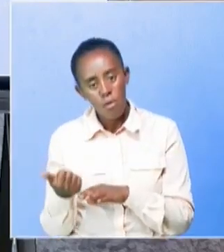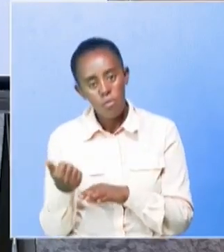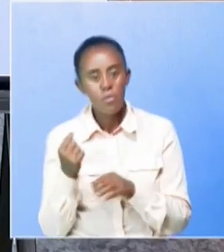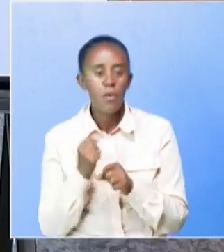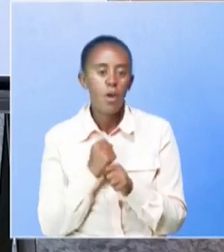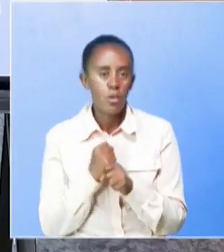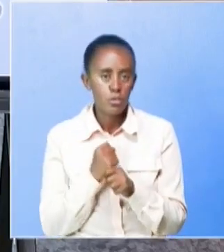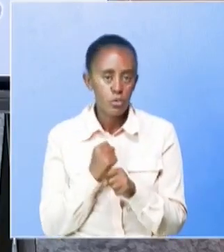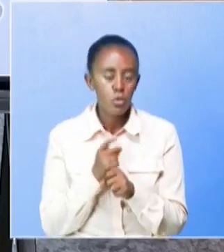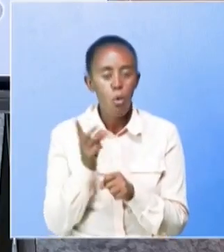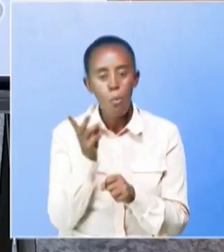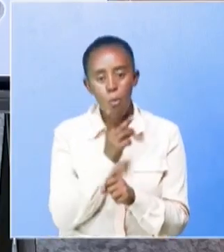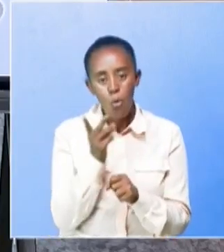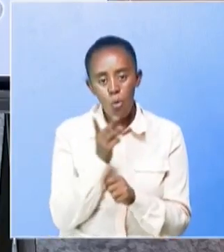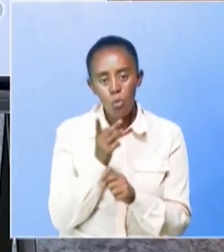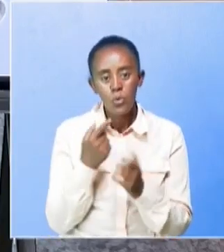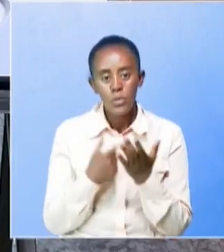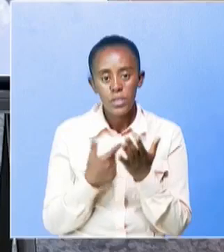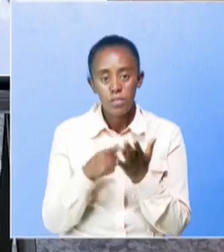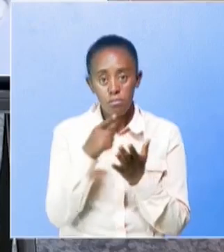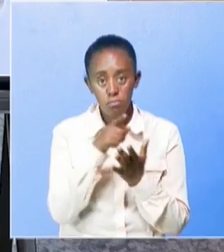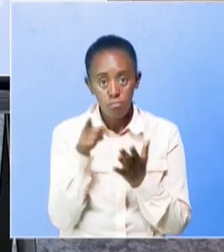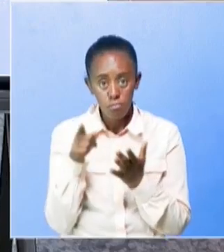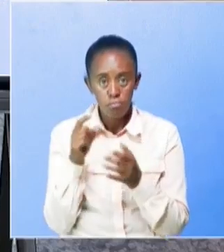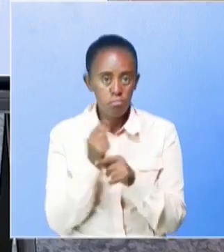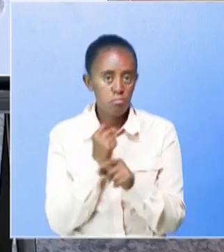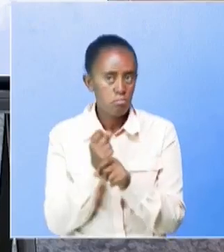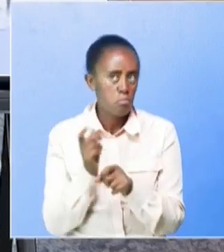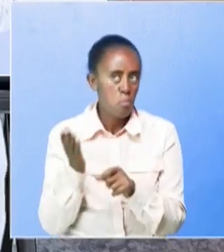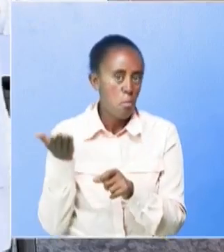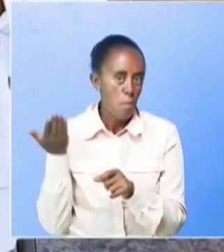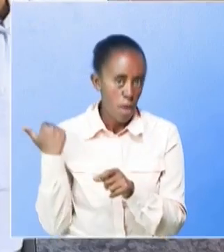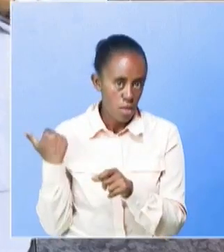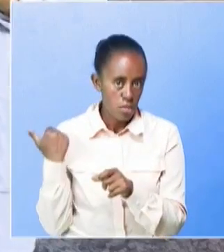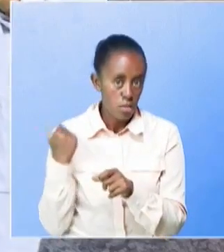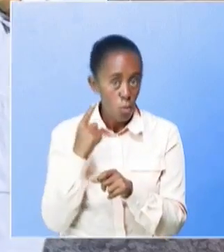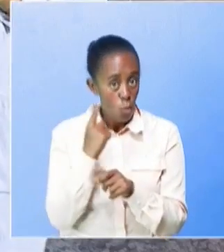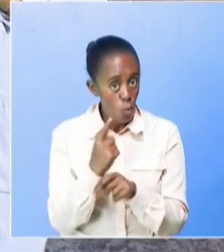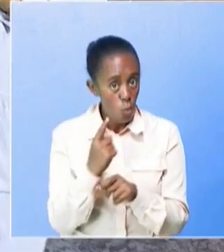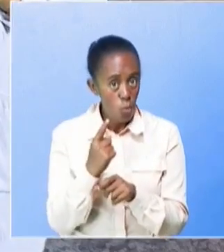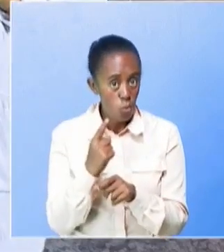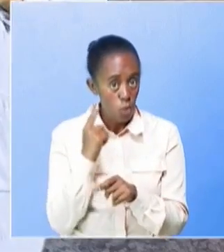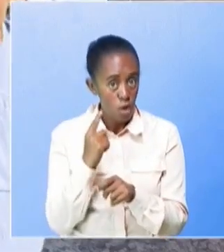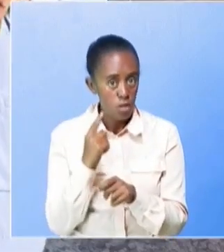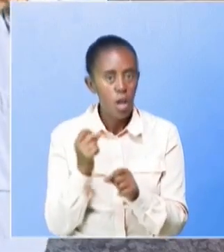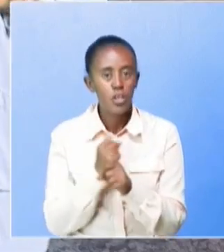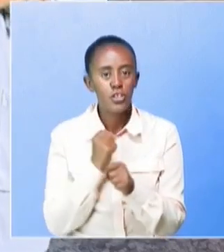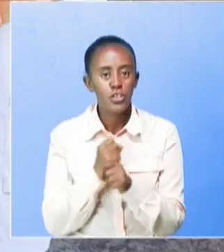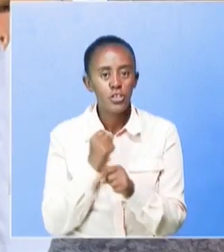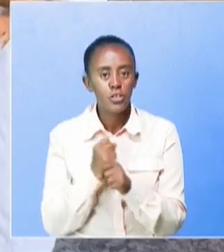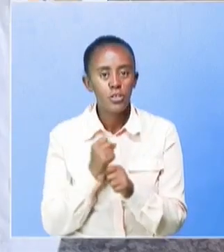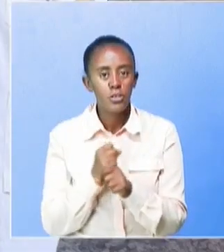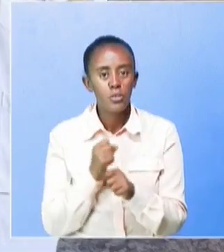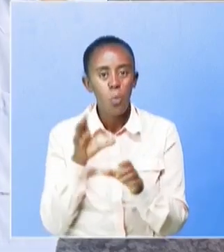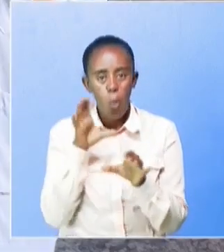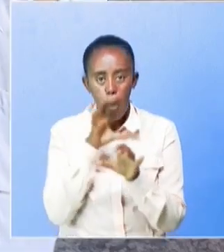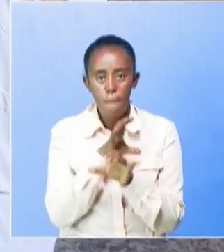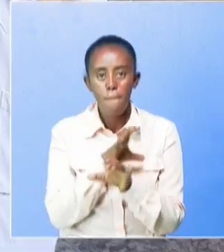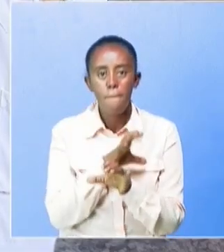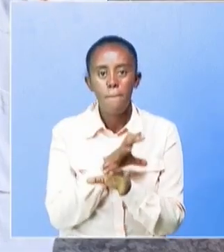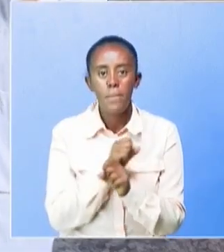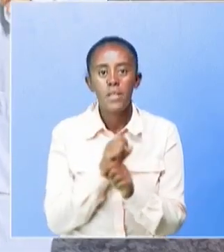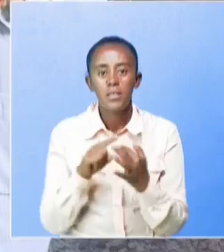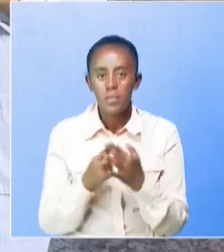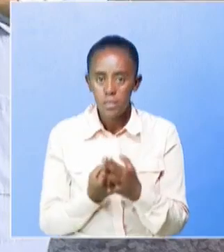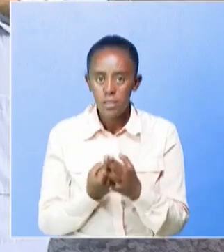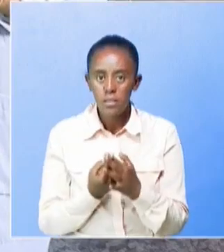action. Both of these actions are in the past, but one action of the past has already completed,